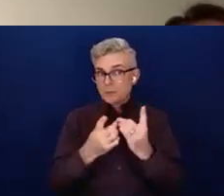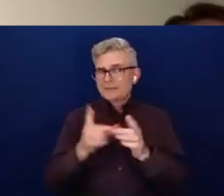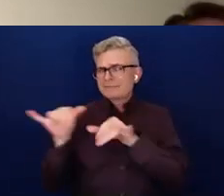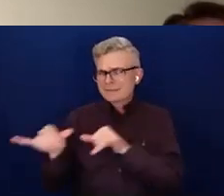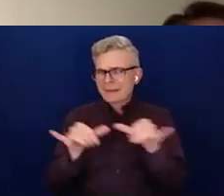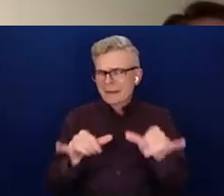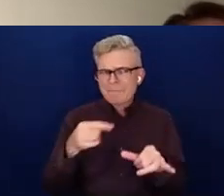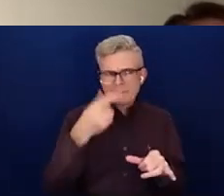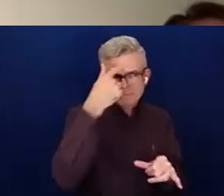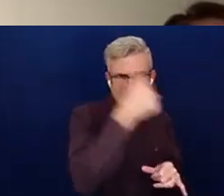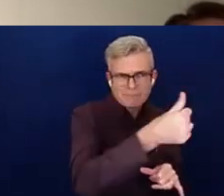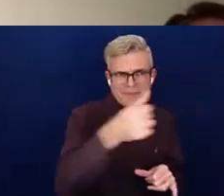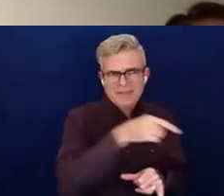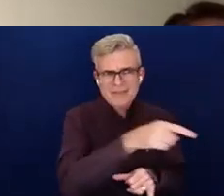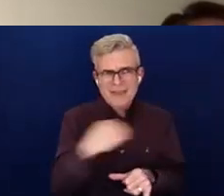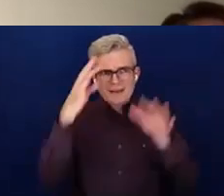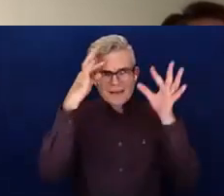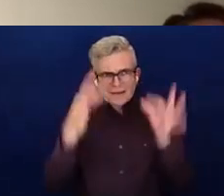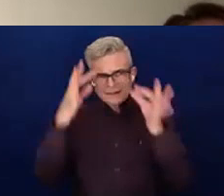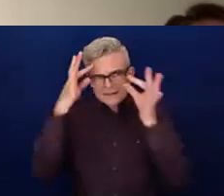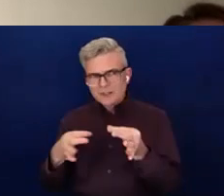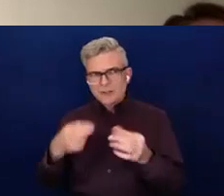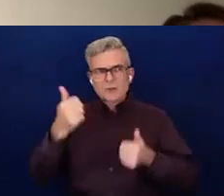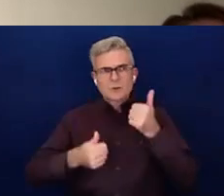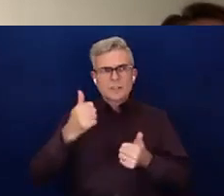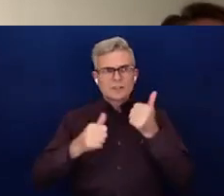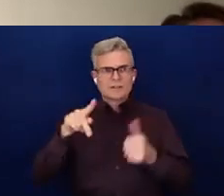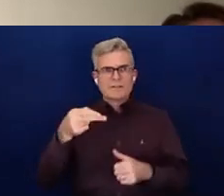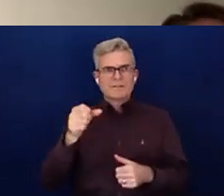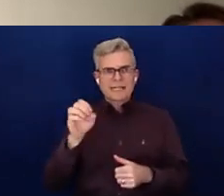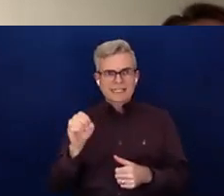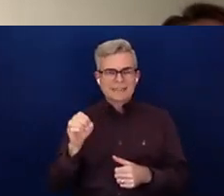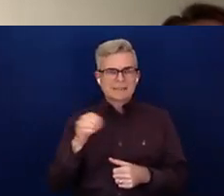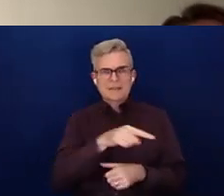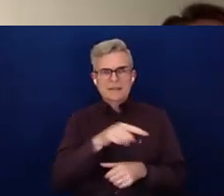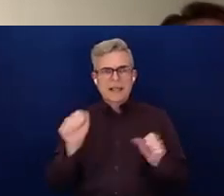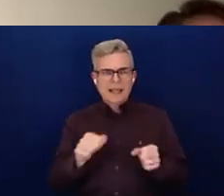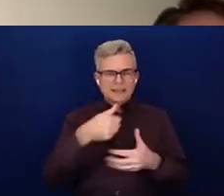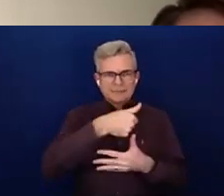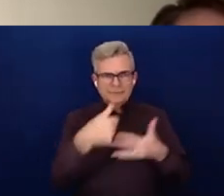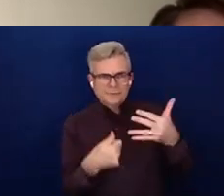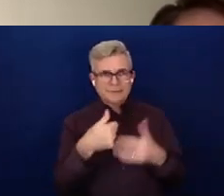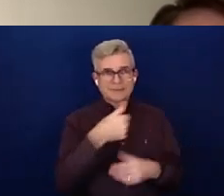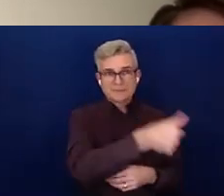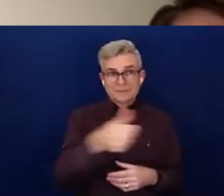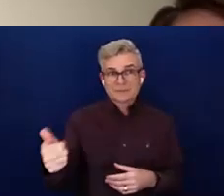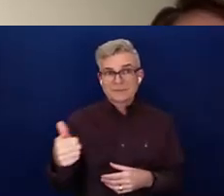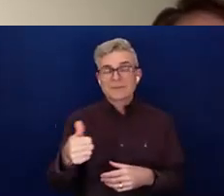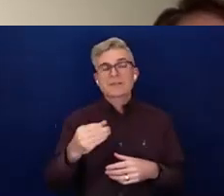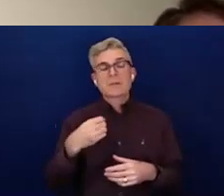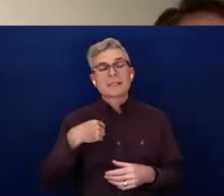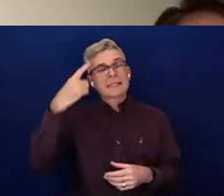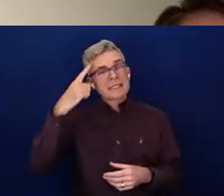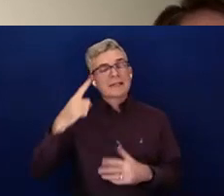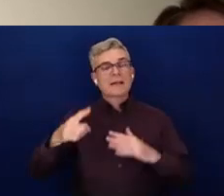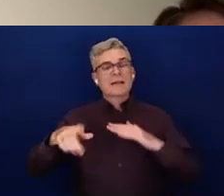phase they are in and have the ability to do some sub-prioritization, I think the underlying health conditions is